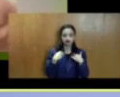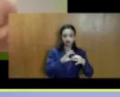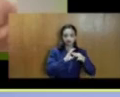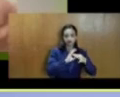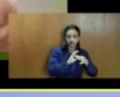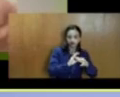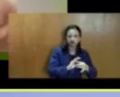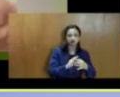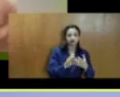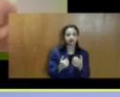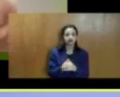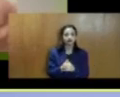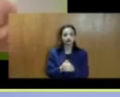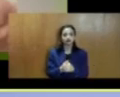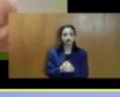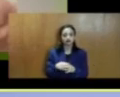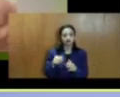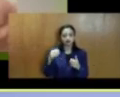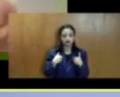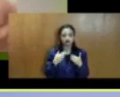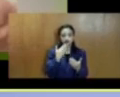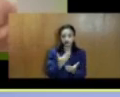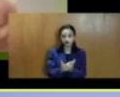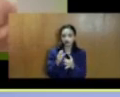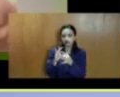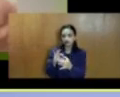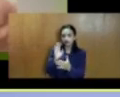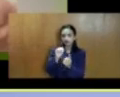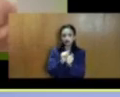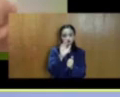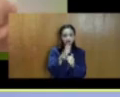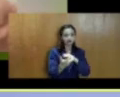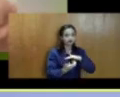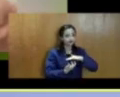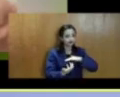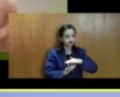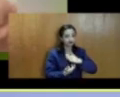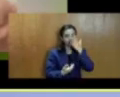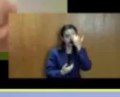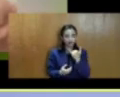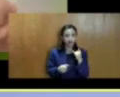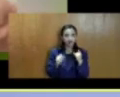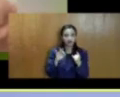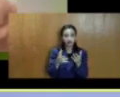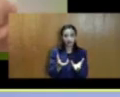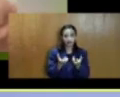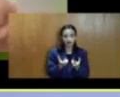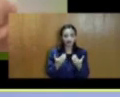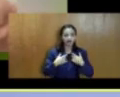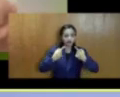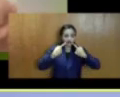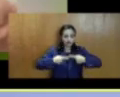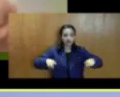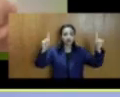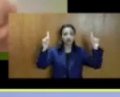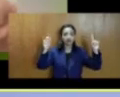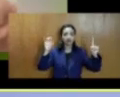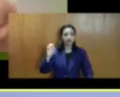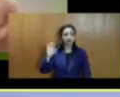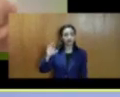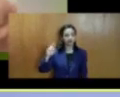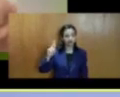supplier, and you also have to have a really good relationship with your customers, because if you want to achieve circularity through extended